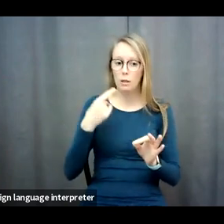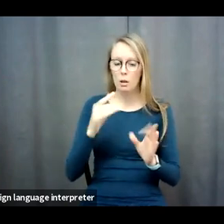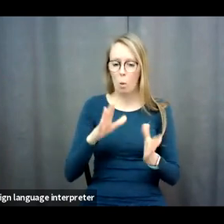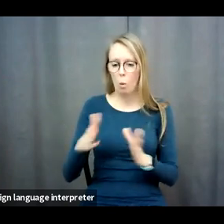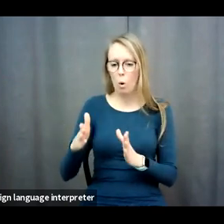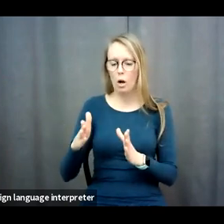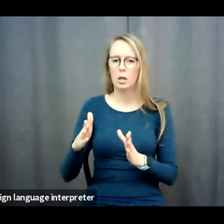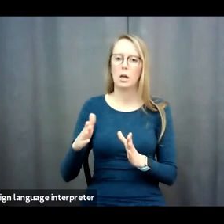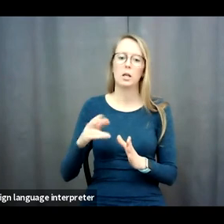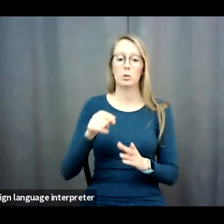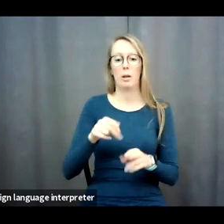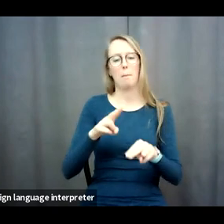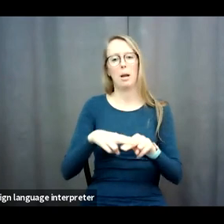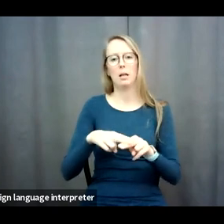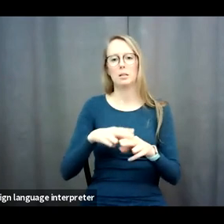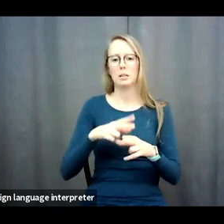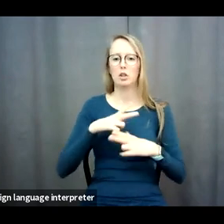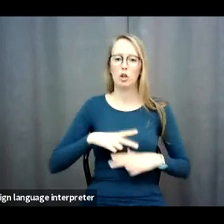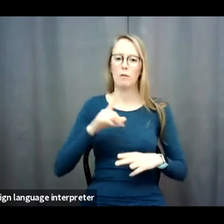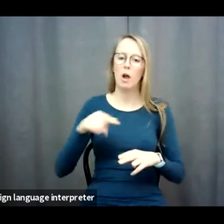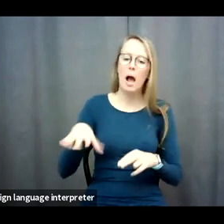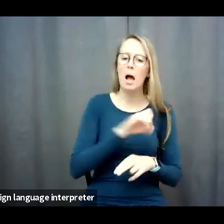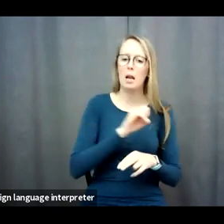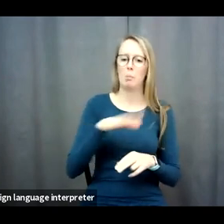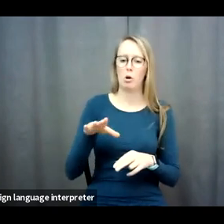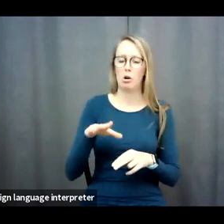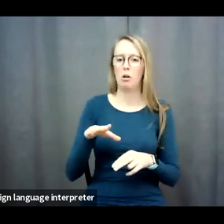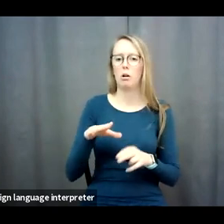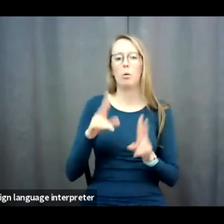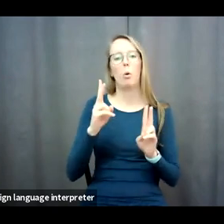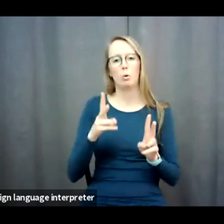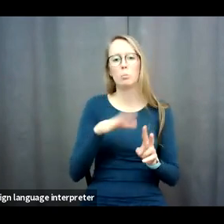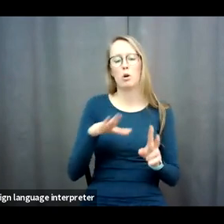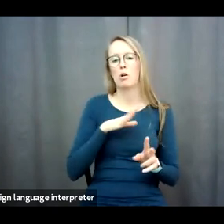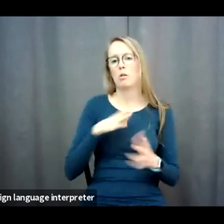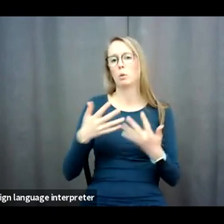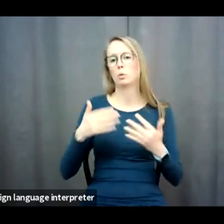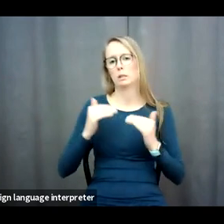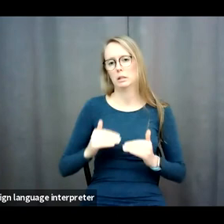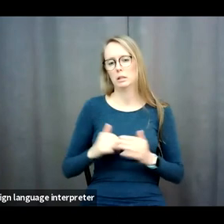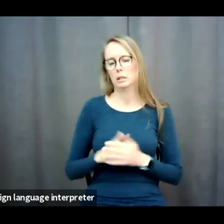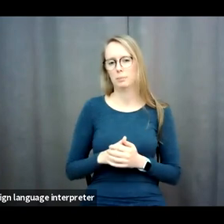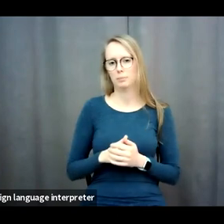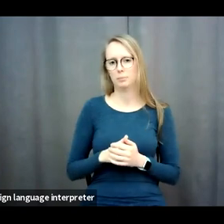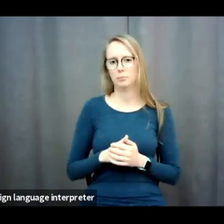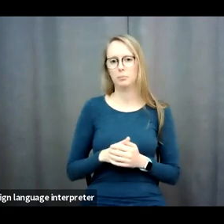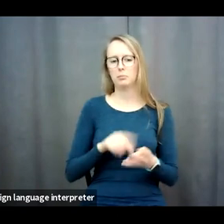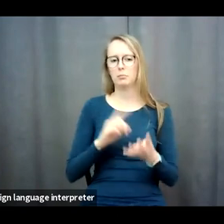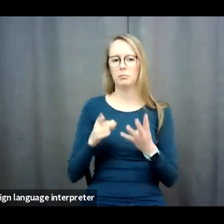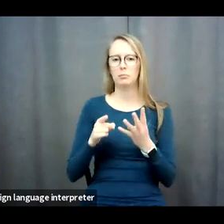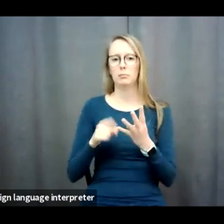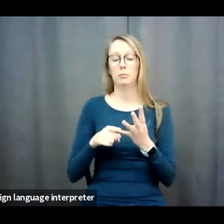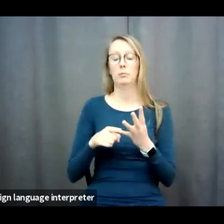are safer for all children, including children with disabilities? And then we had an